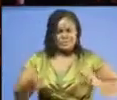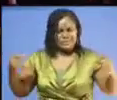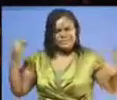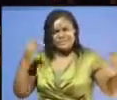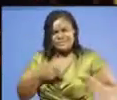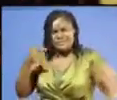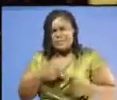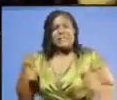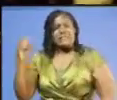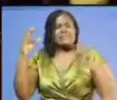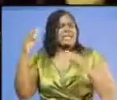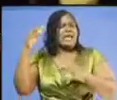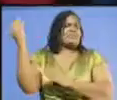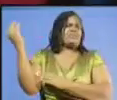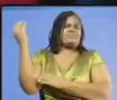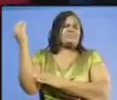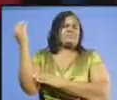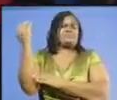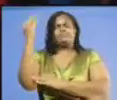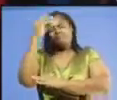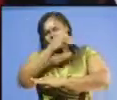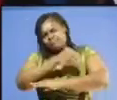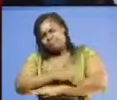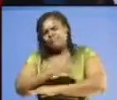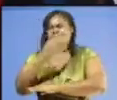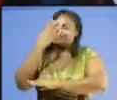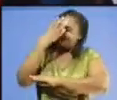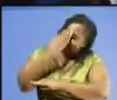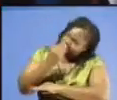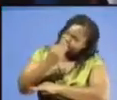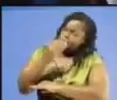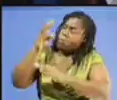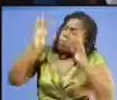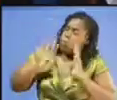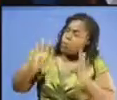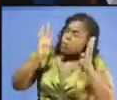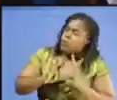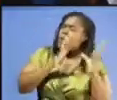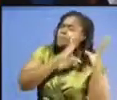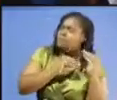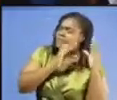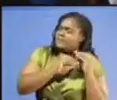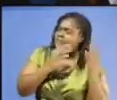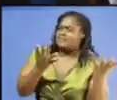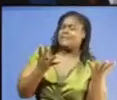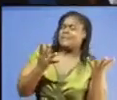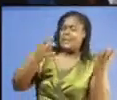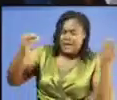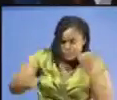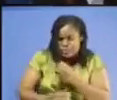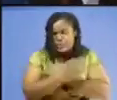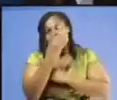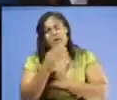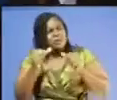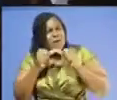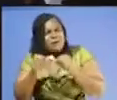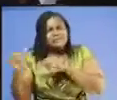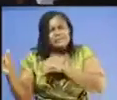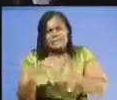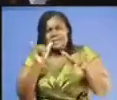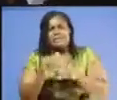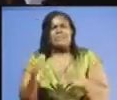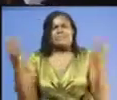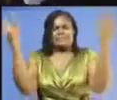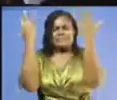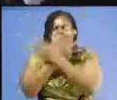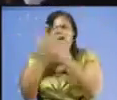your pillow, when the sun comes up, but you still are surrounded by darkness, when like Jacob your song is,